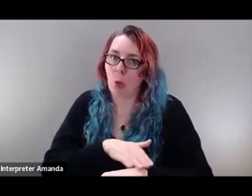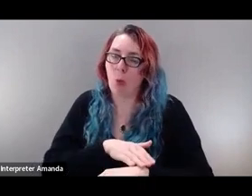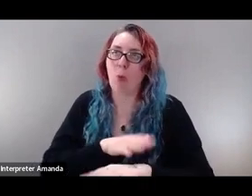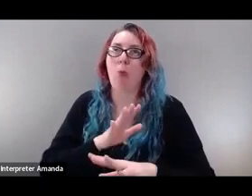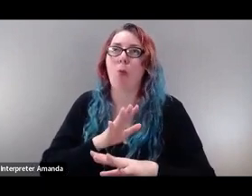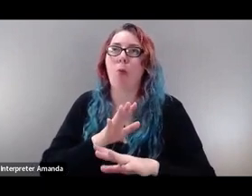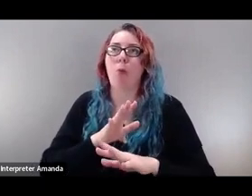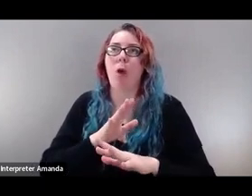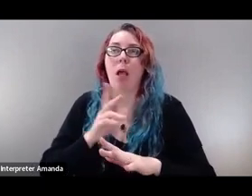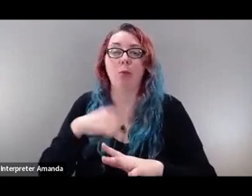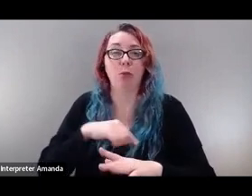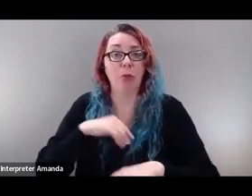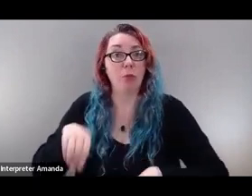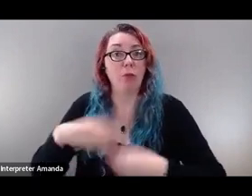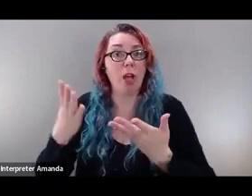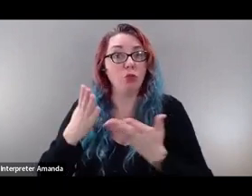programming with more quality and care.